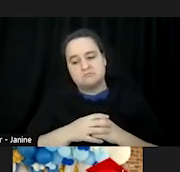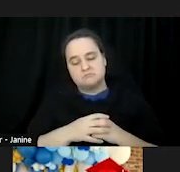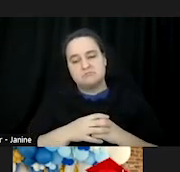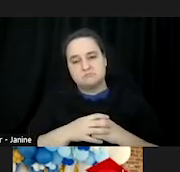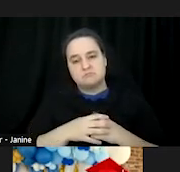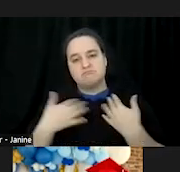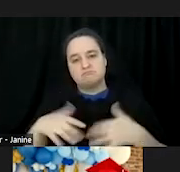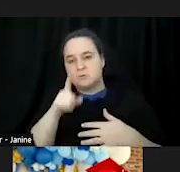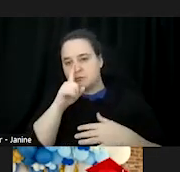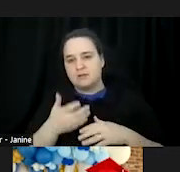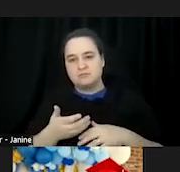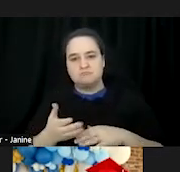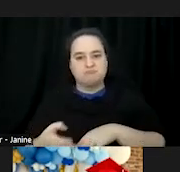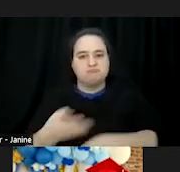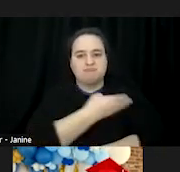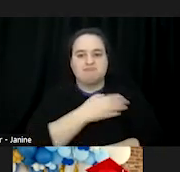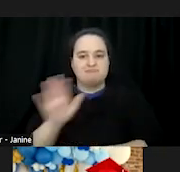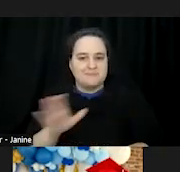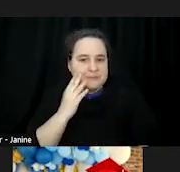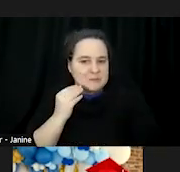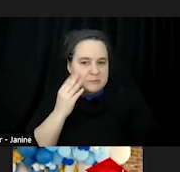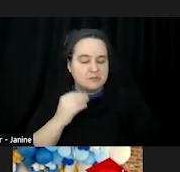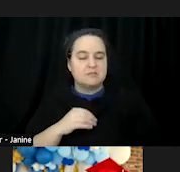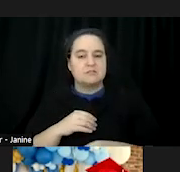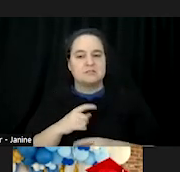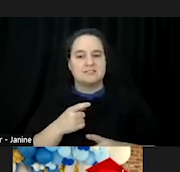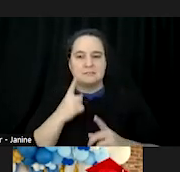really enhancing his whole experience, just being this far from